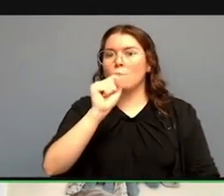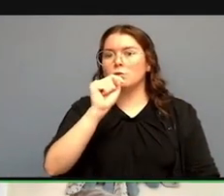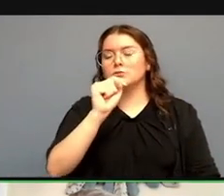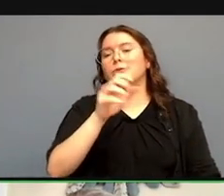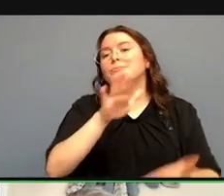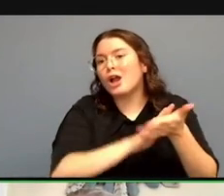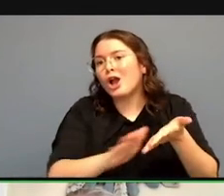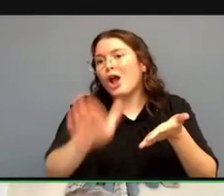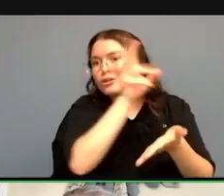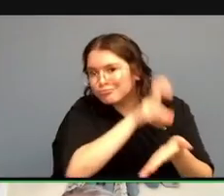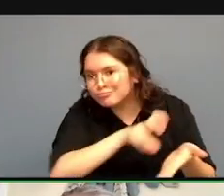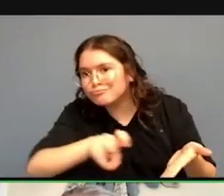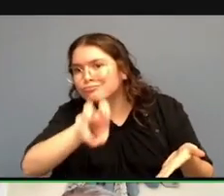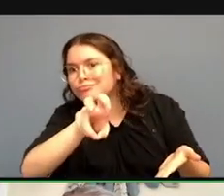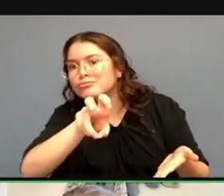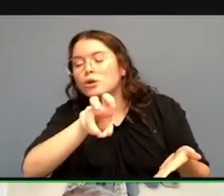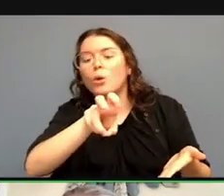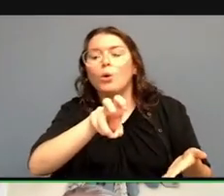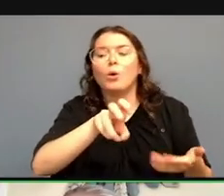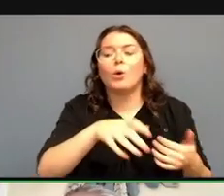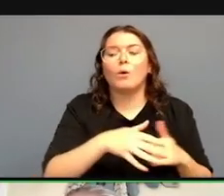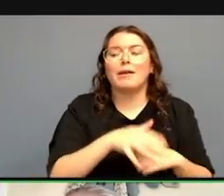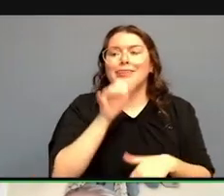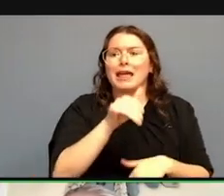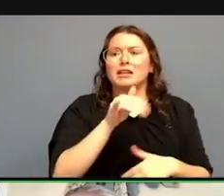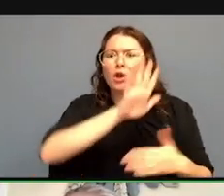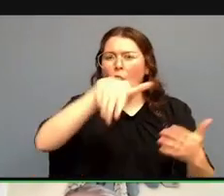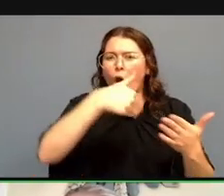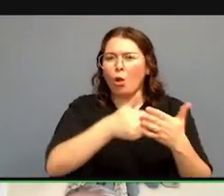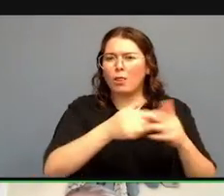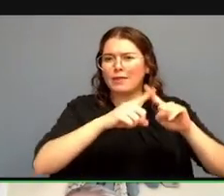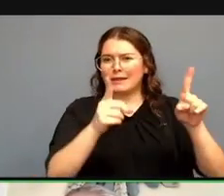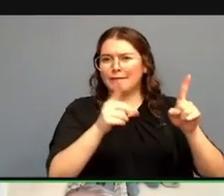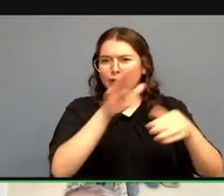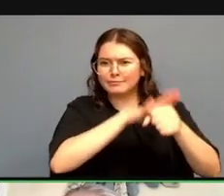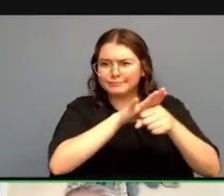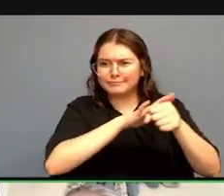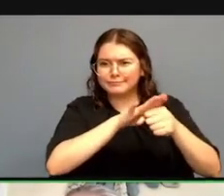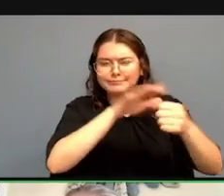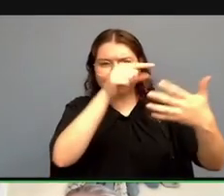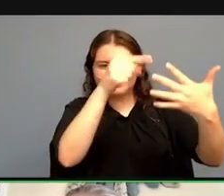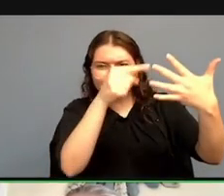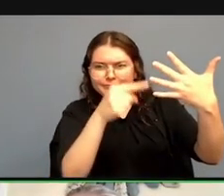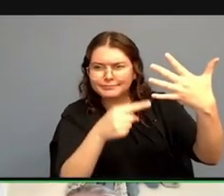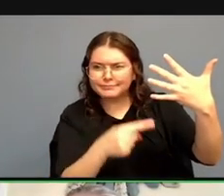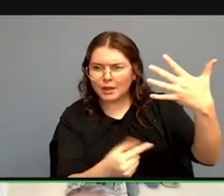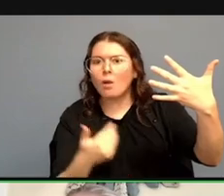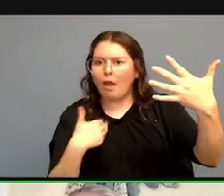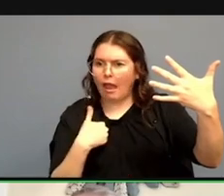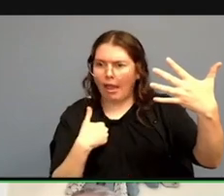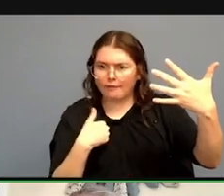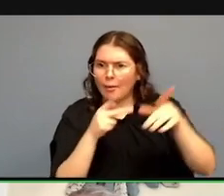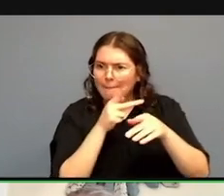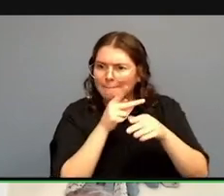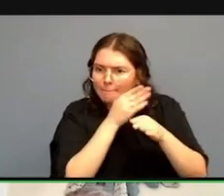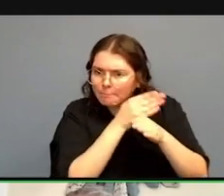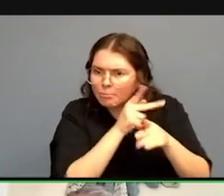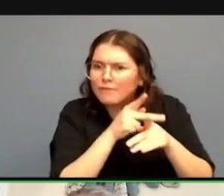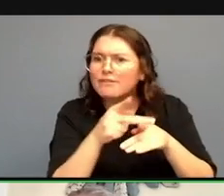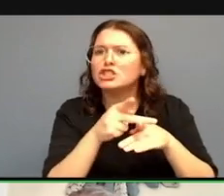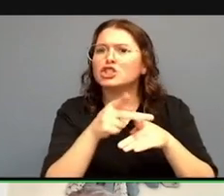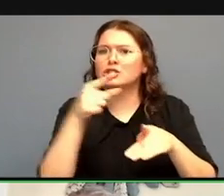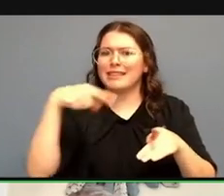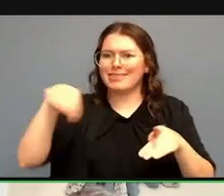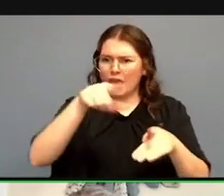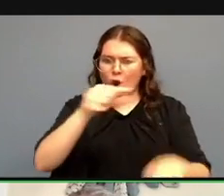transition. So those are just all of the areas that we're going to have professionals that are qualified